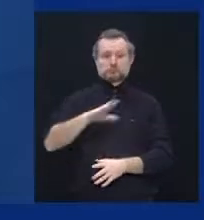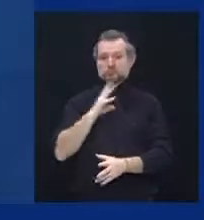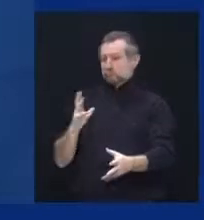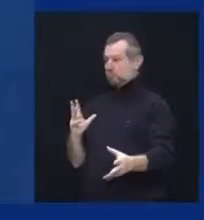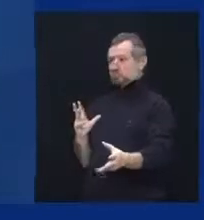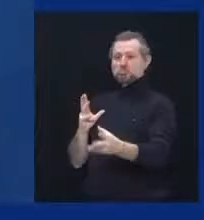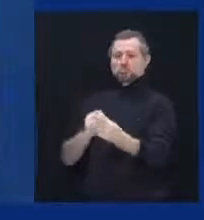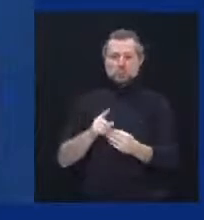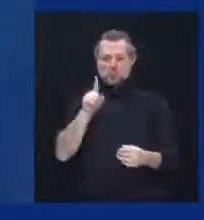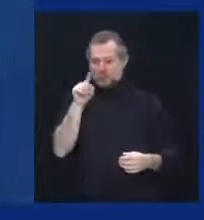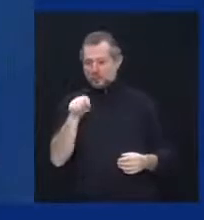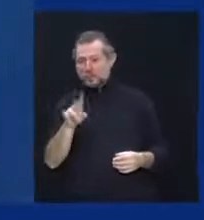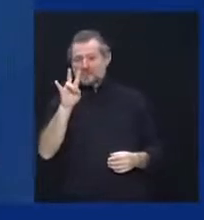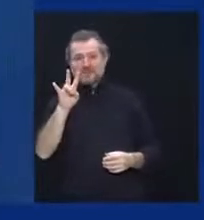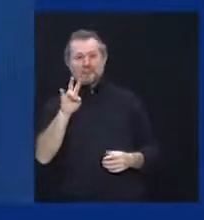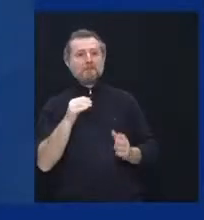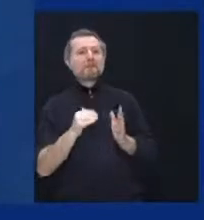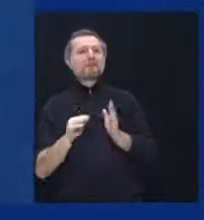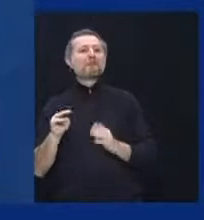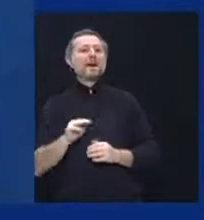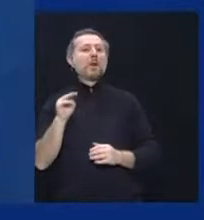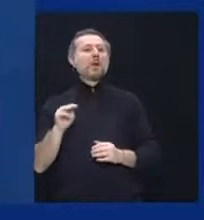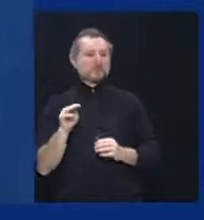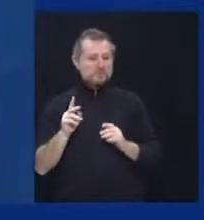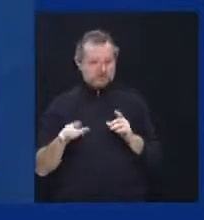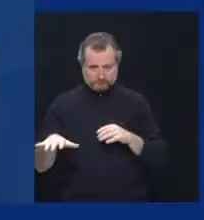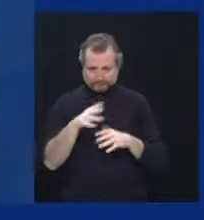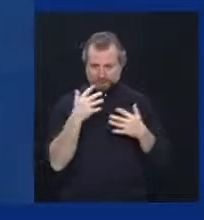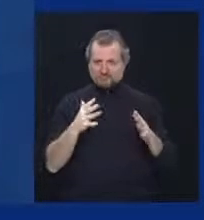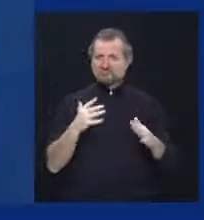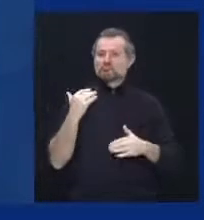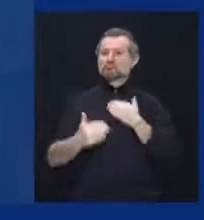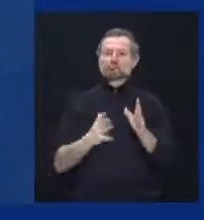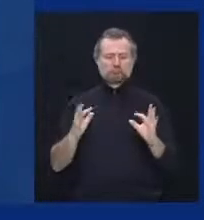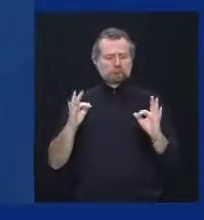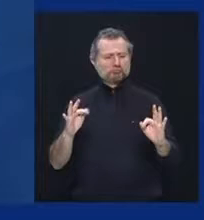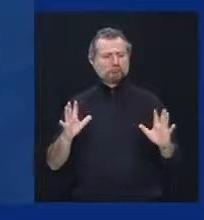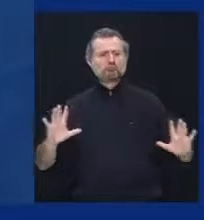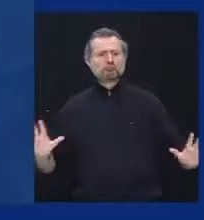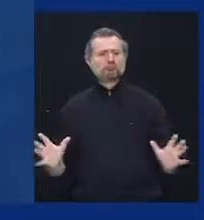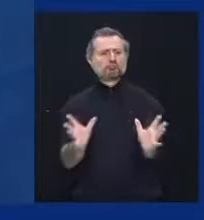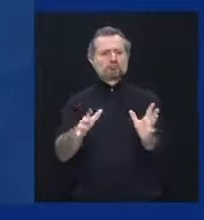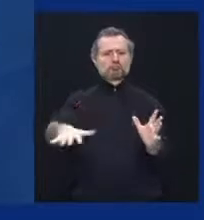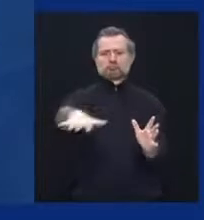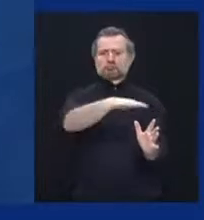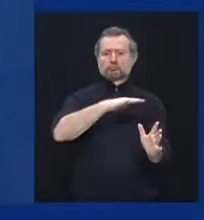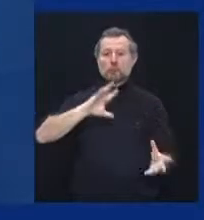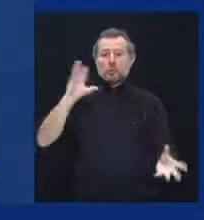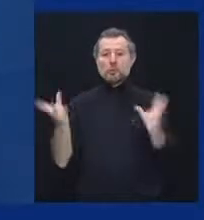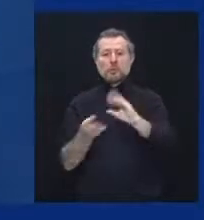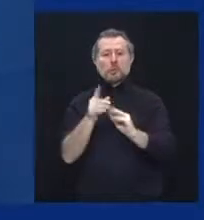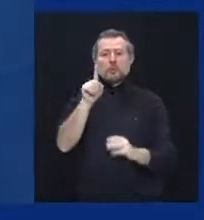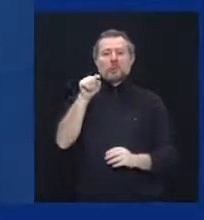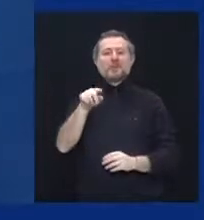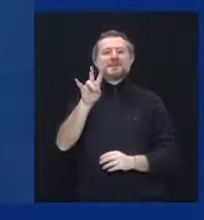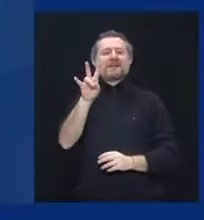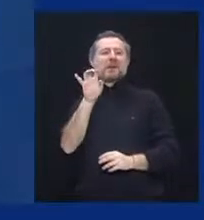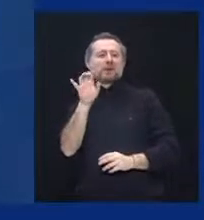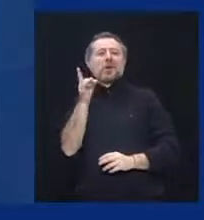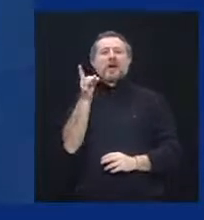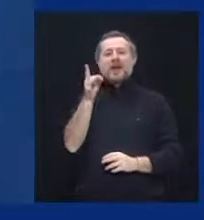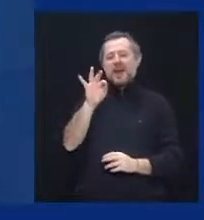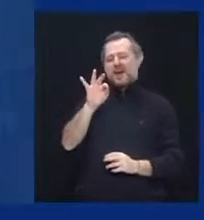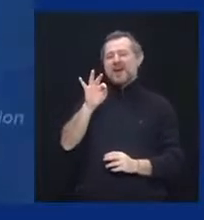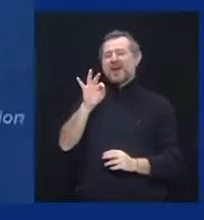1.7 million vaccinations. It is going very, very well. Total 1.789 first doses, and